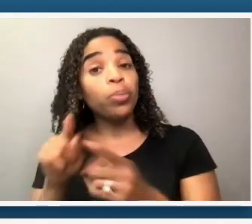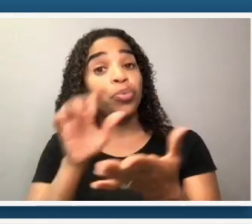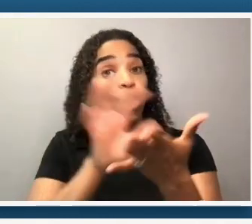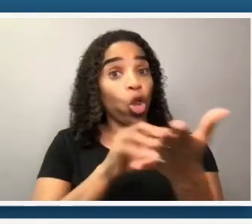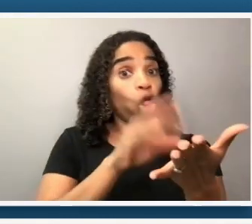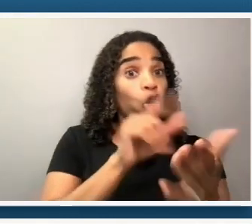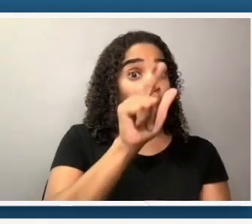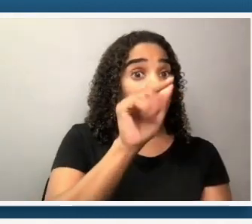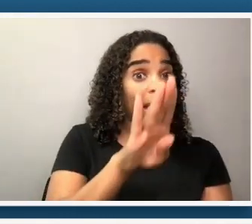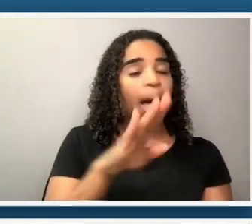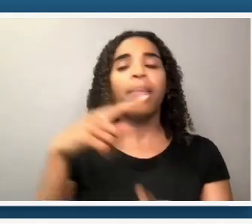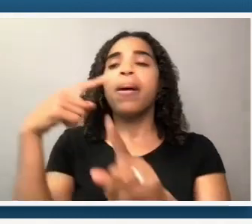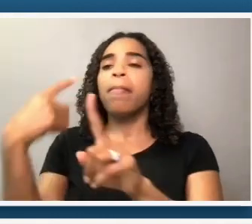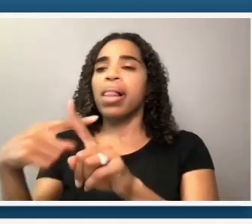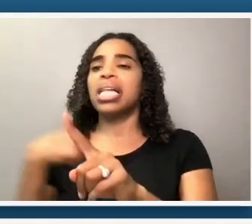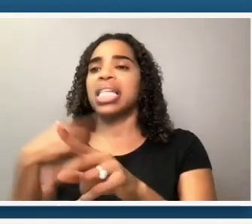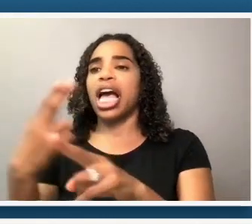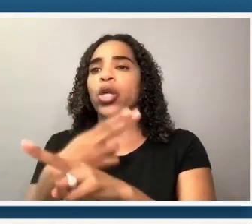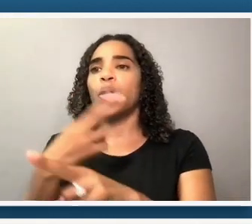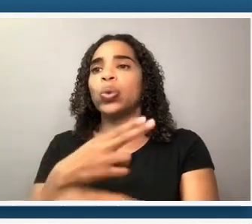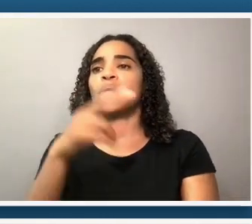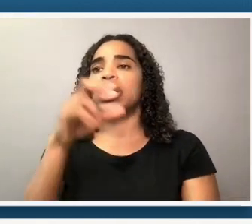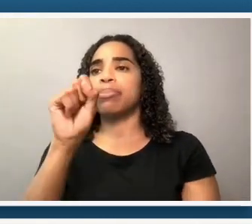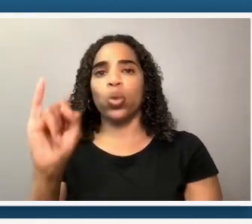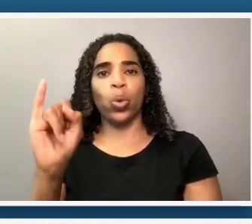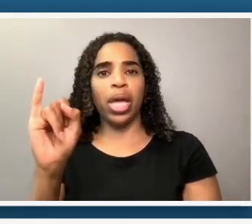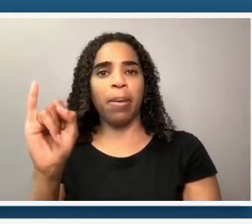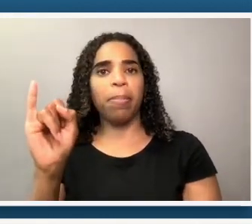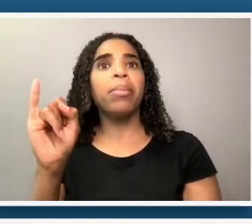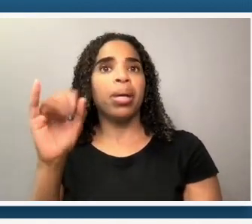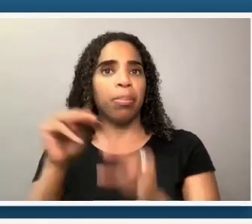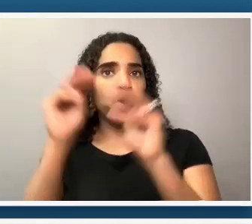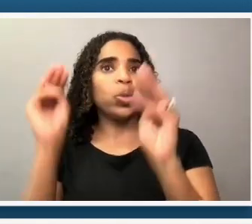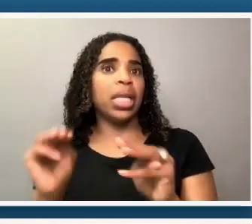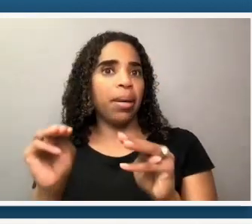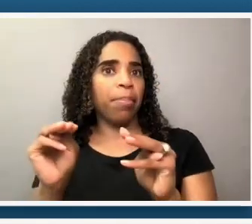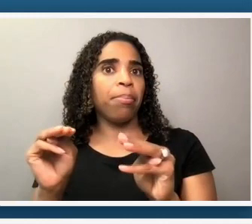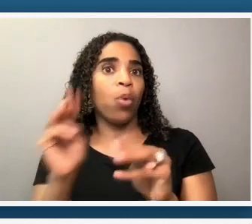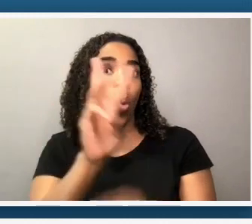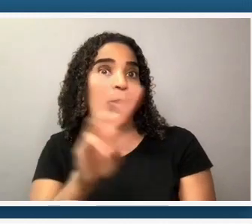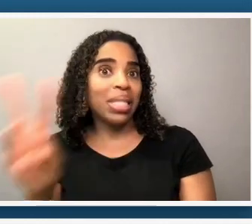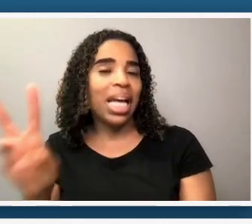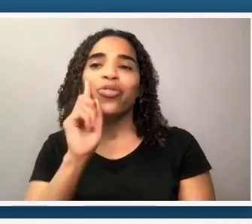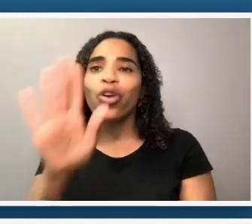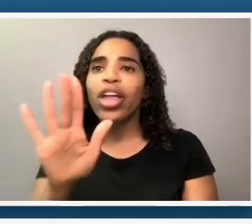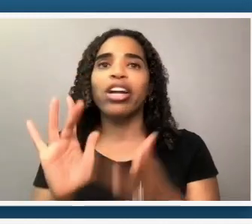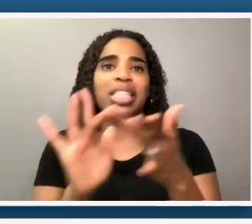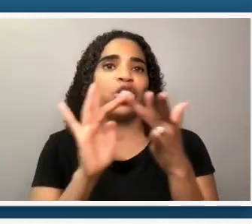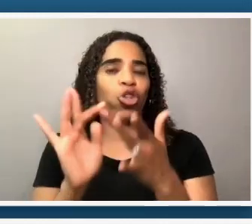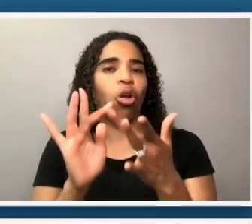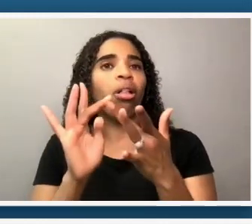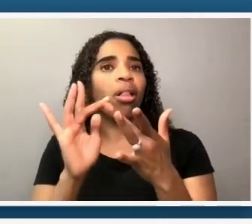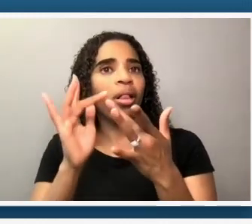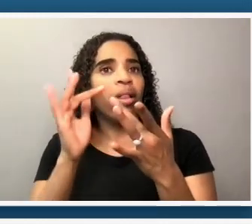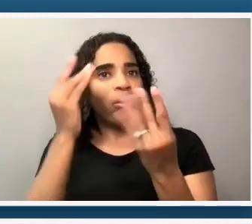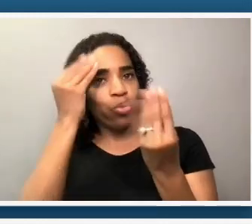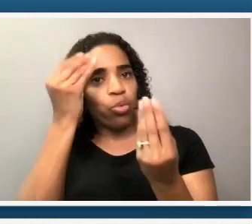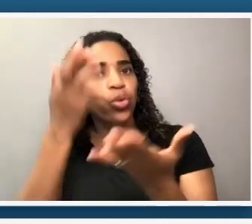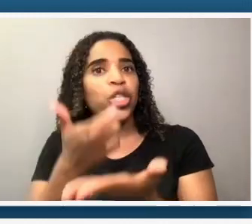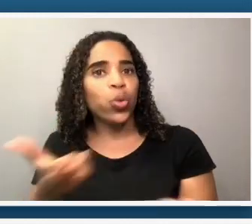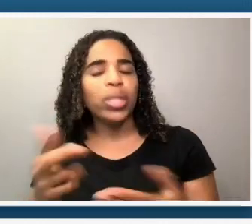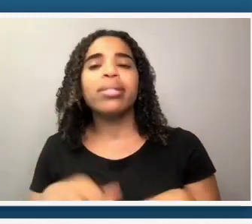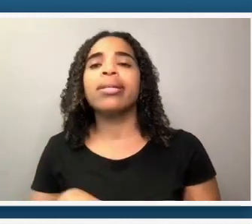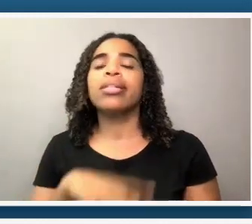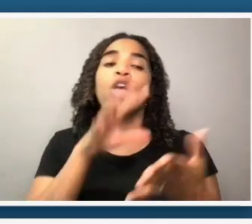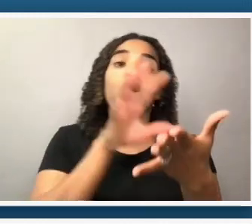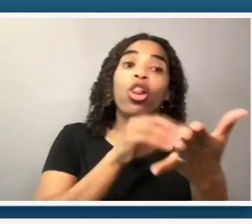search Smithsonian Museum websites for their digital resources. So the Learning Lab and the various digital resources